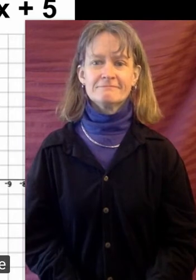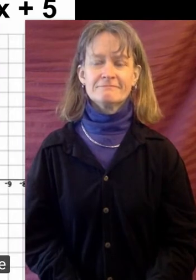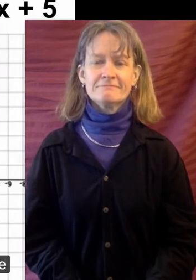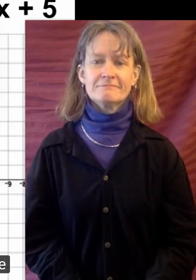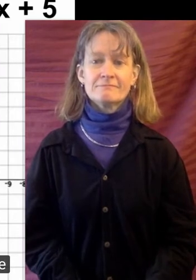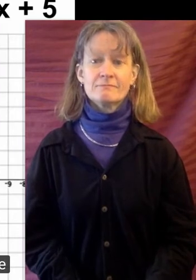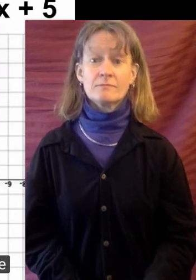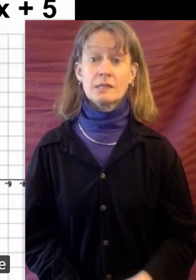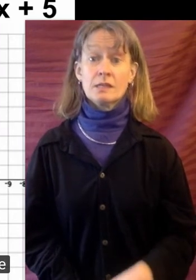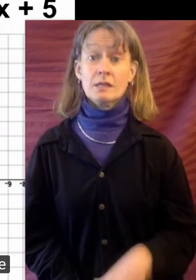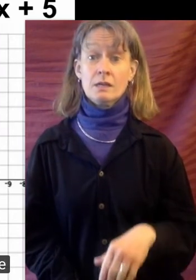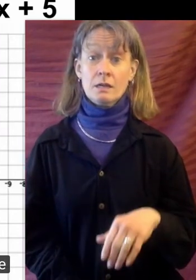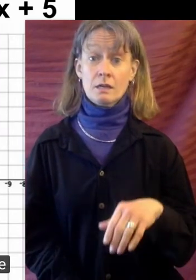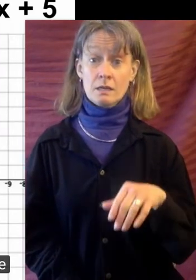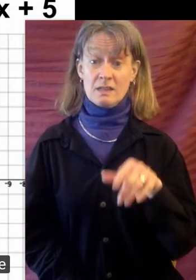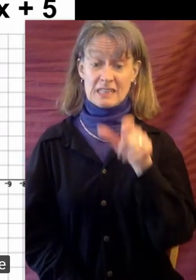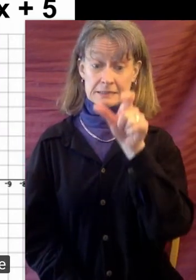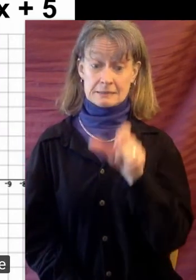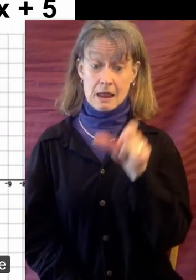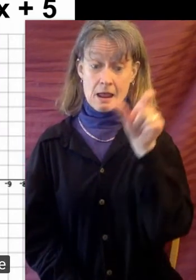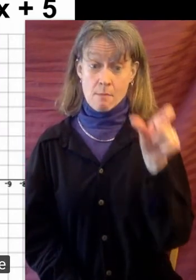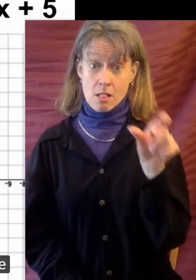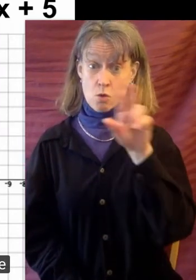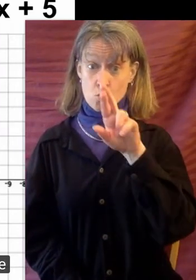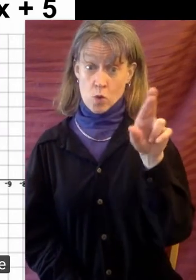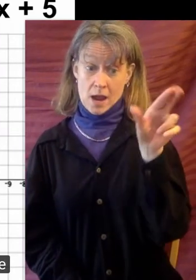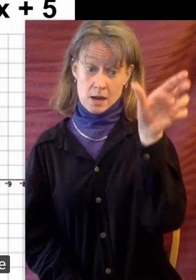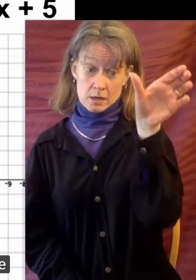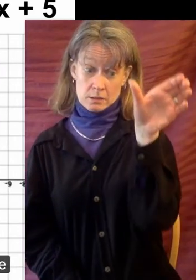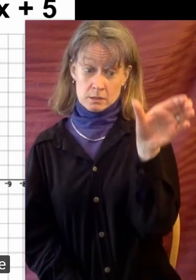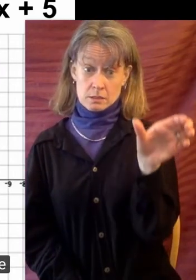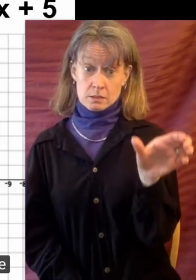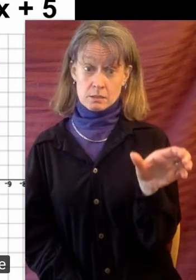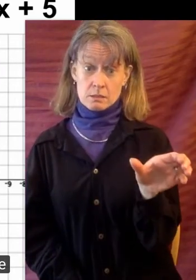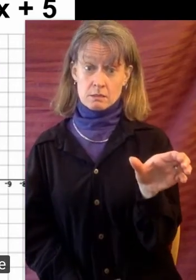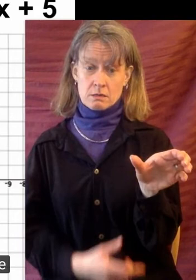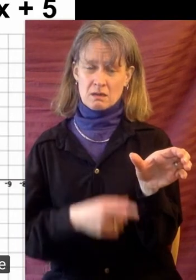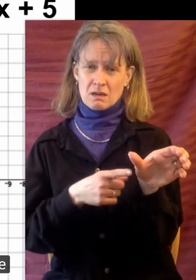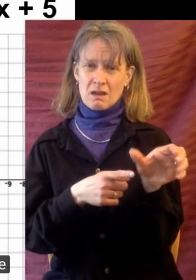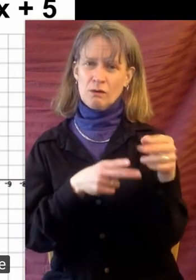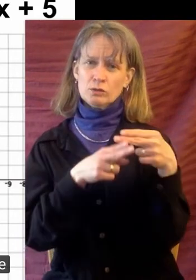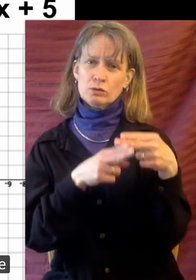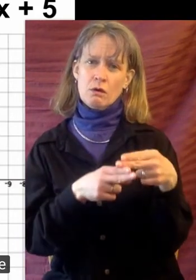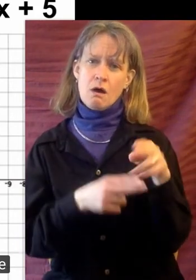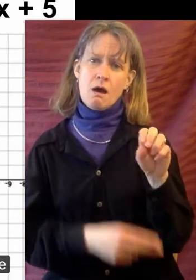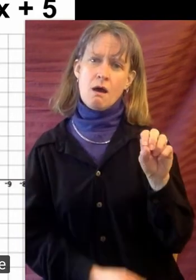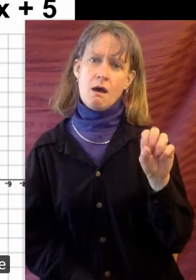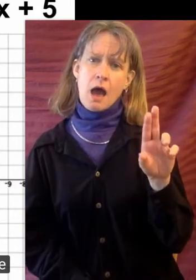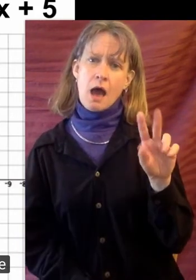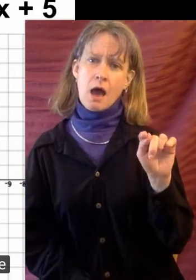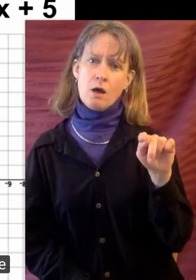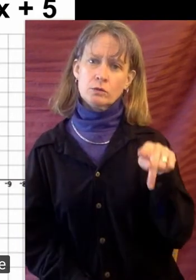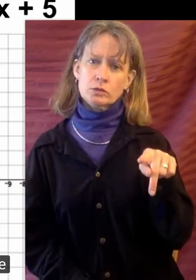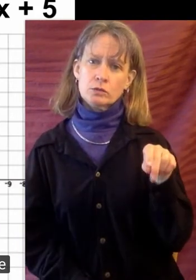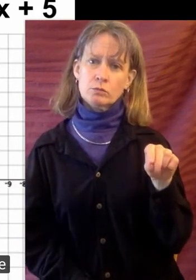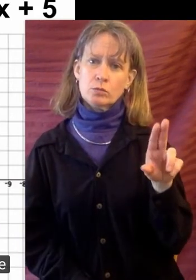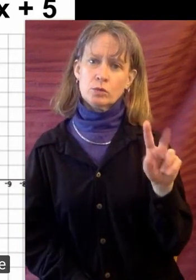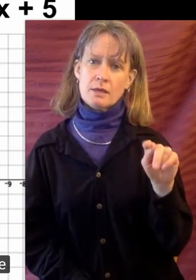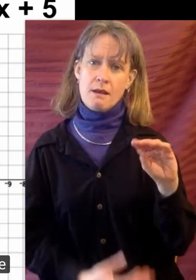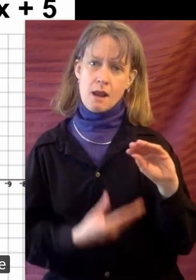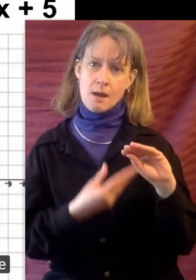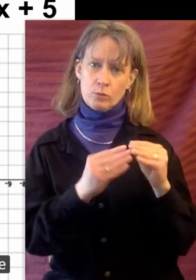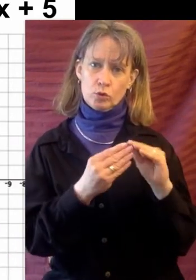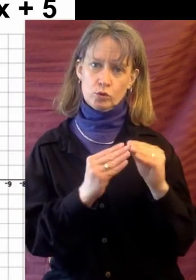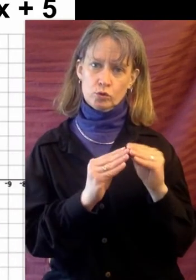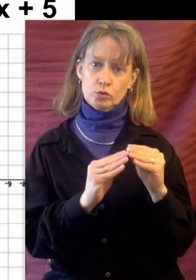And the right side of our table is all of our output numbers.